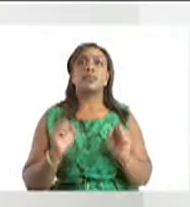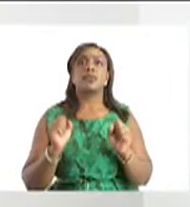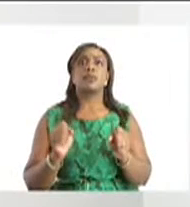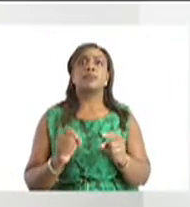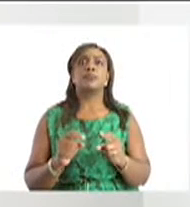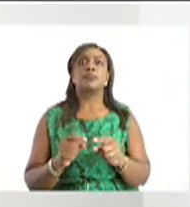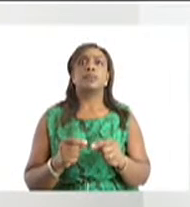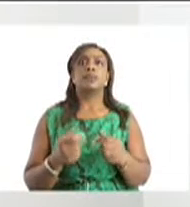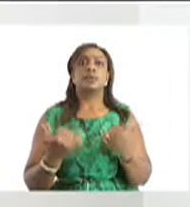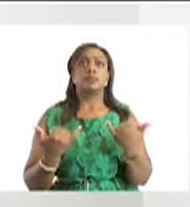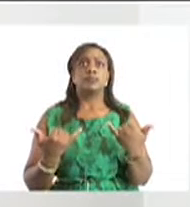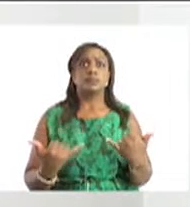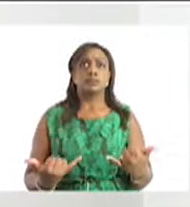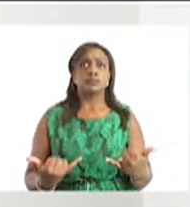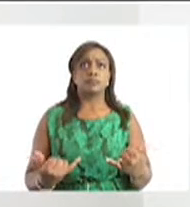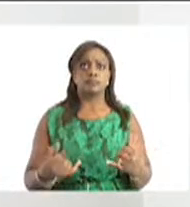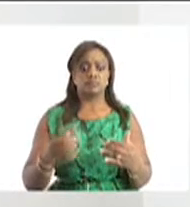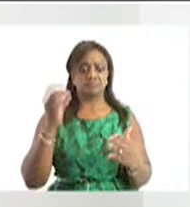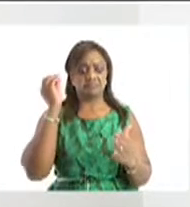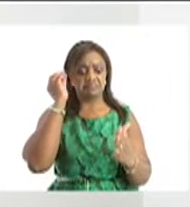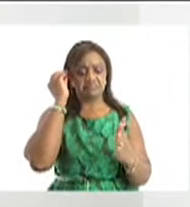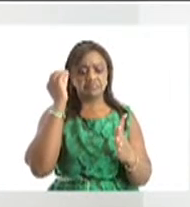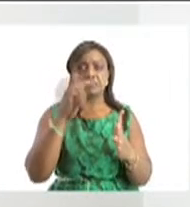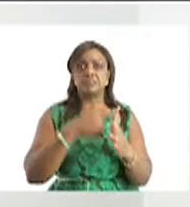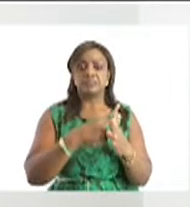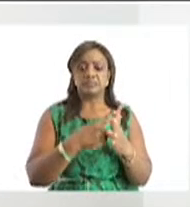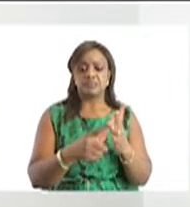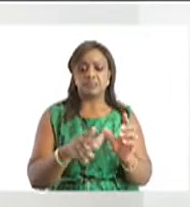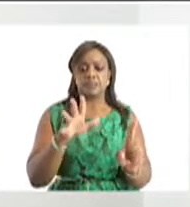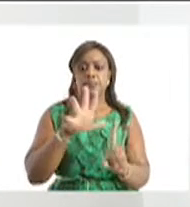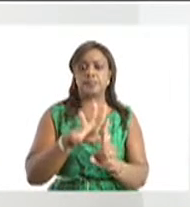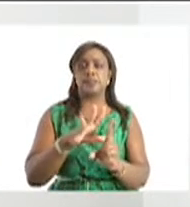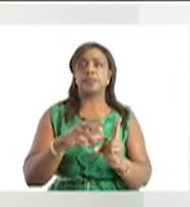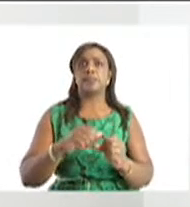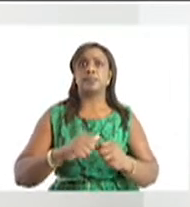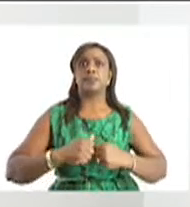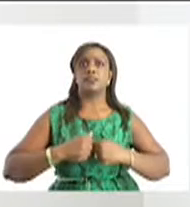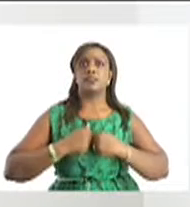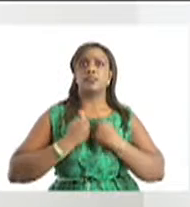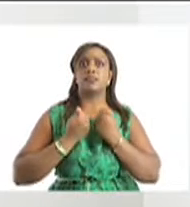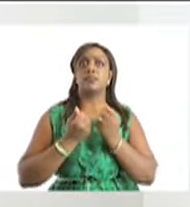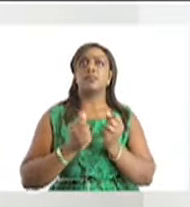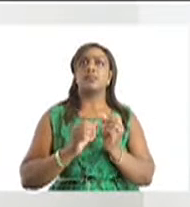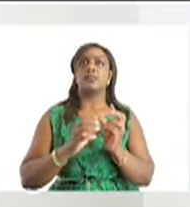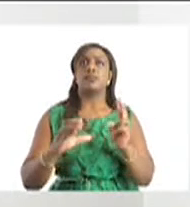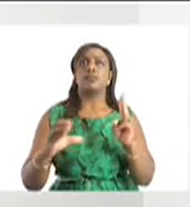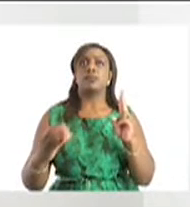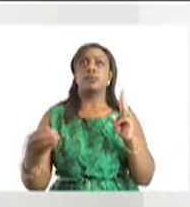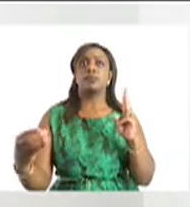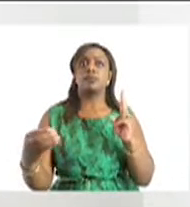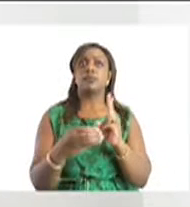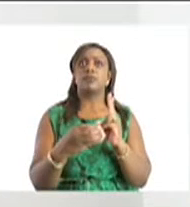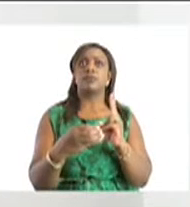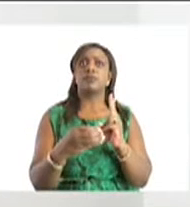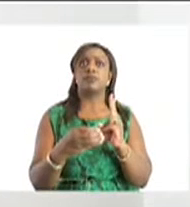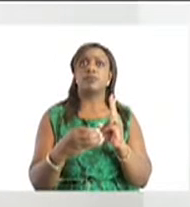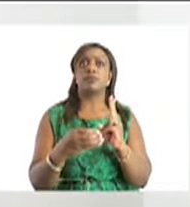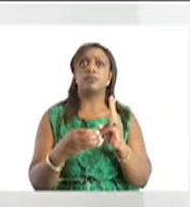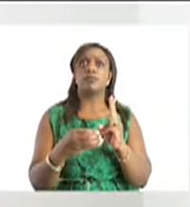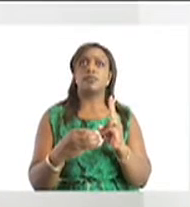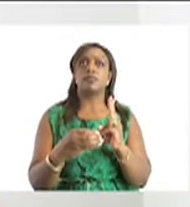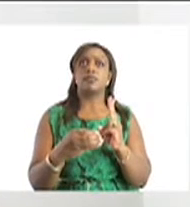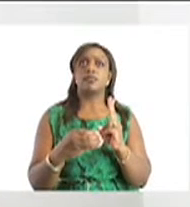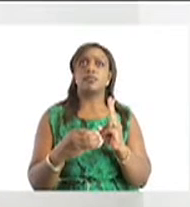Now that we have looked at our health factors affecting our communities, we also looked at how the lack of provision of